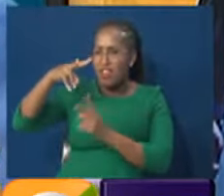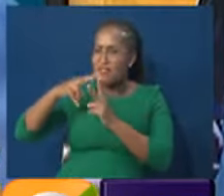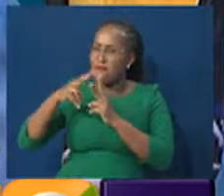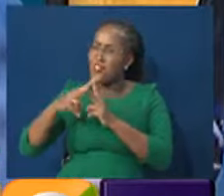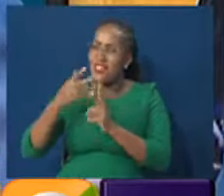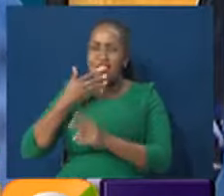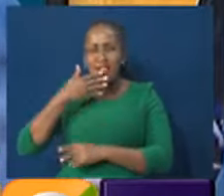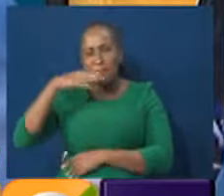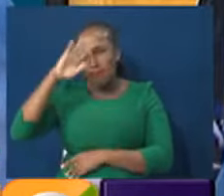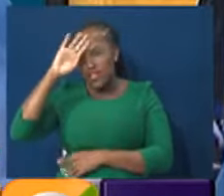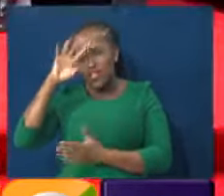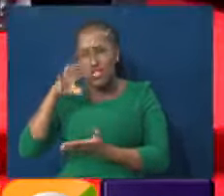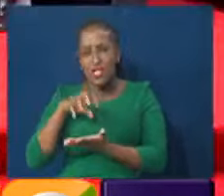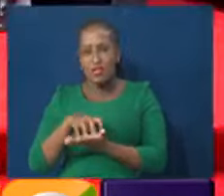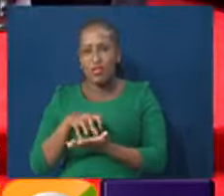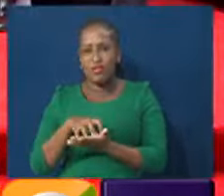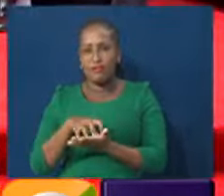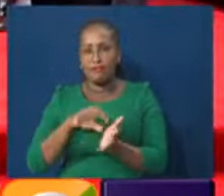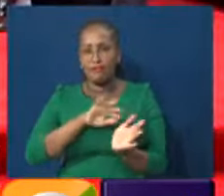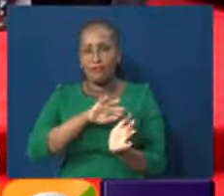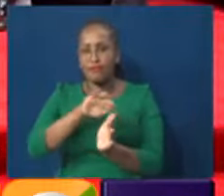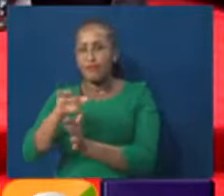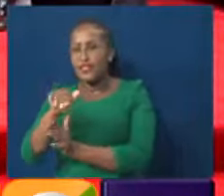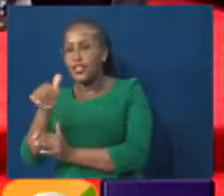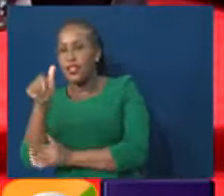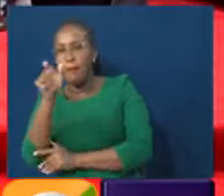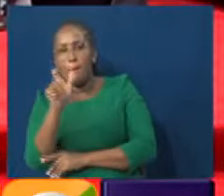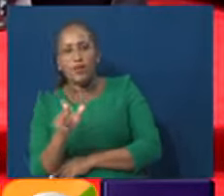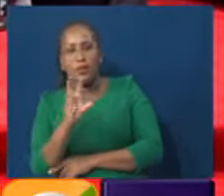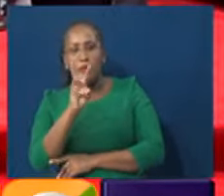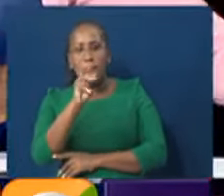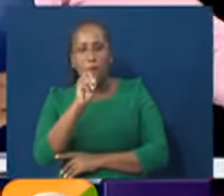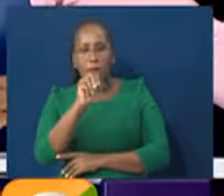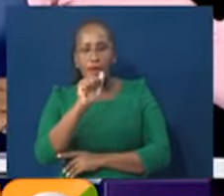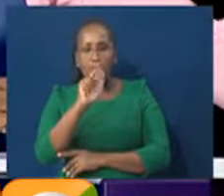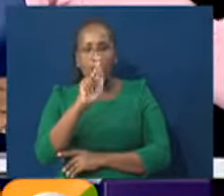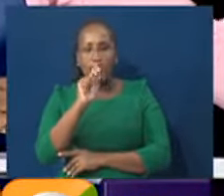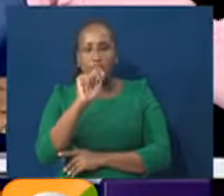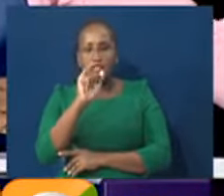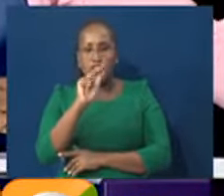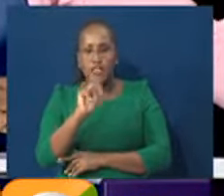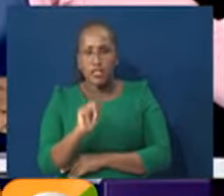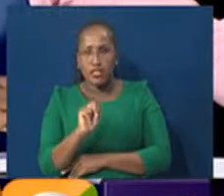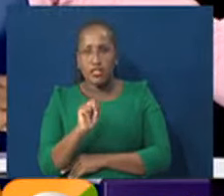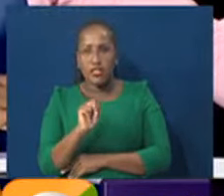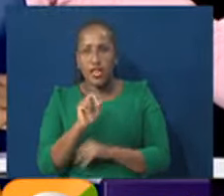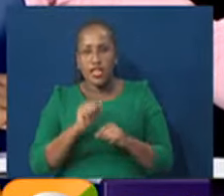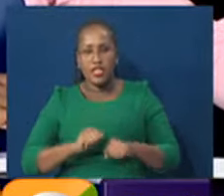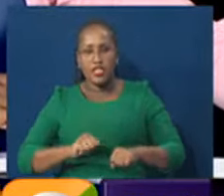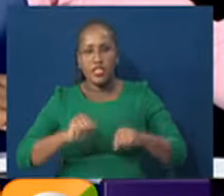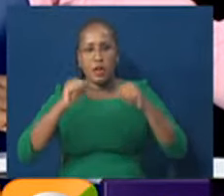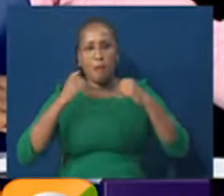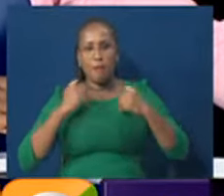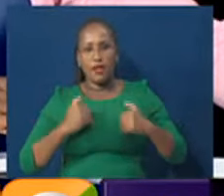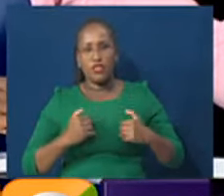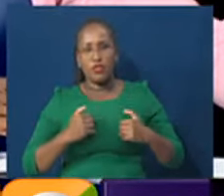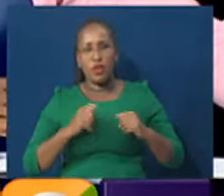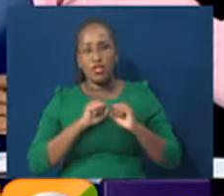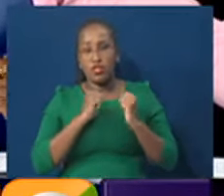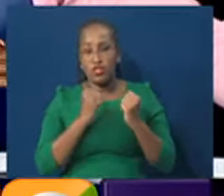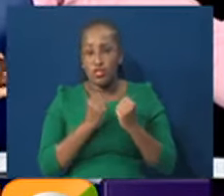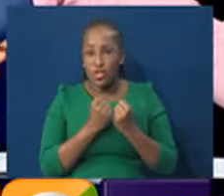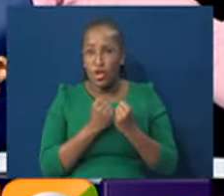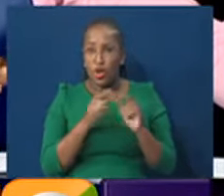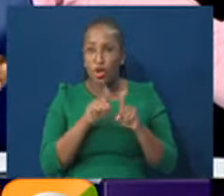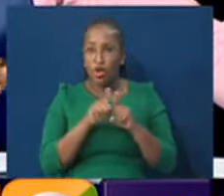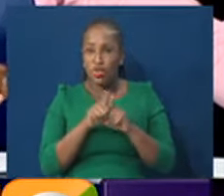unfortunate situation. Okay, let me bring in Martin Chomba and on this, and please pass the microphone to Martin Chomba. He's in the chair of Petroleum Outlets Association. Martin, there